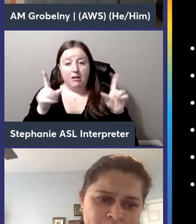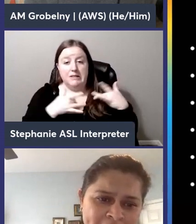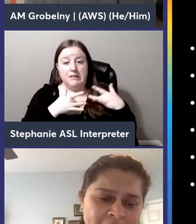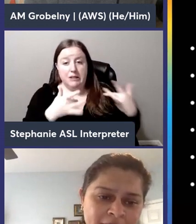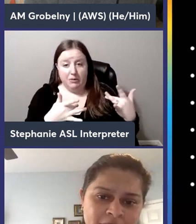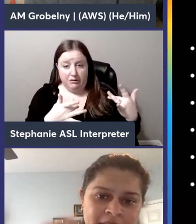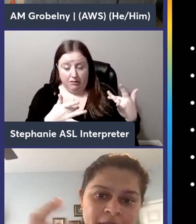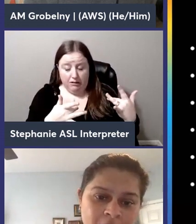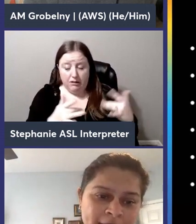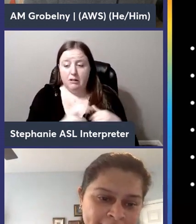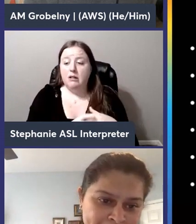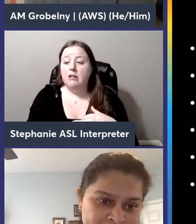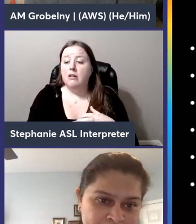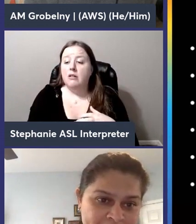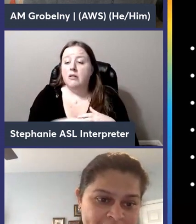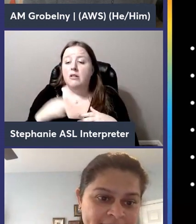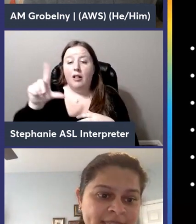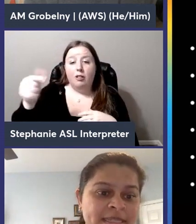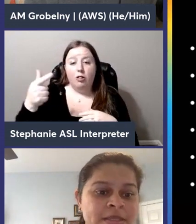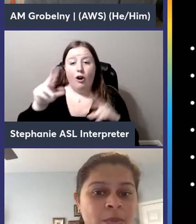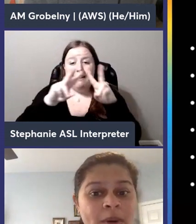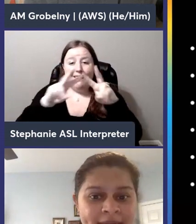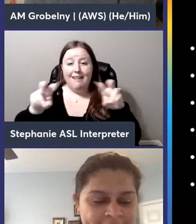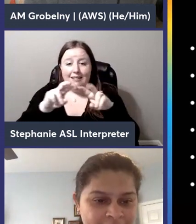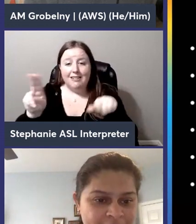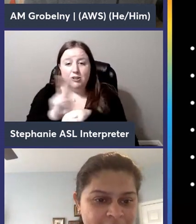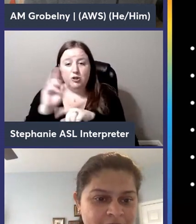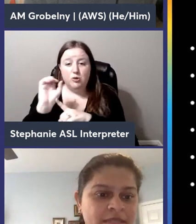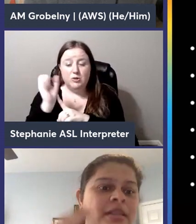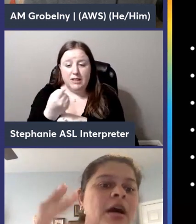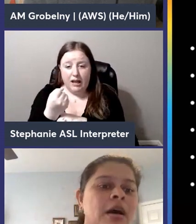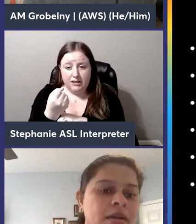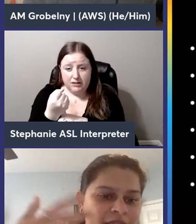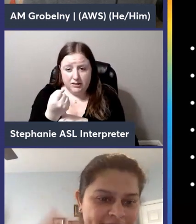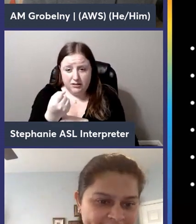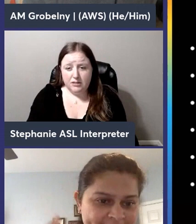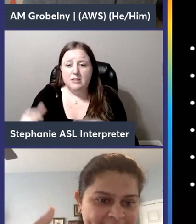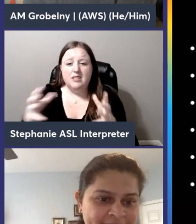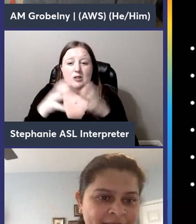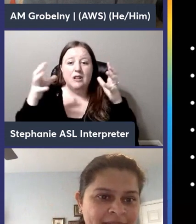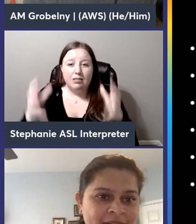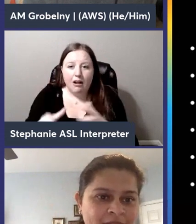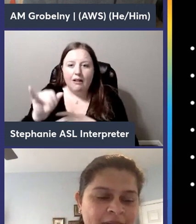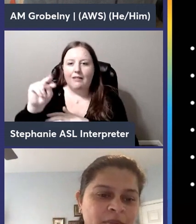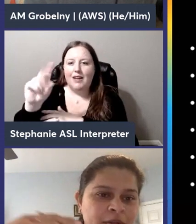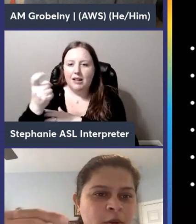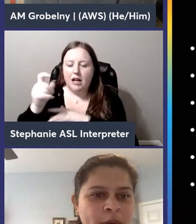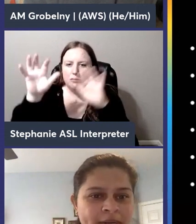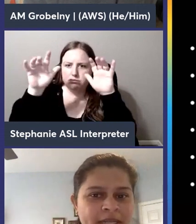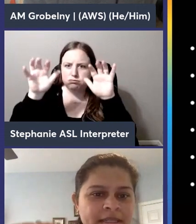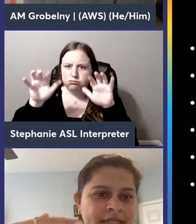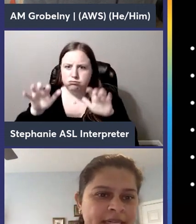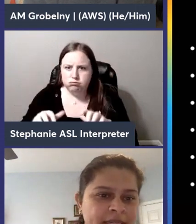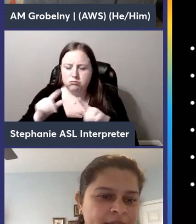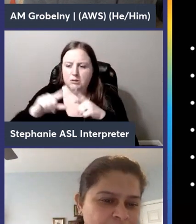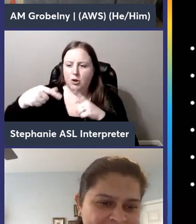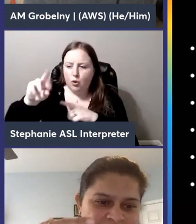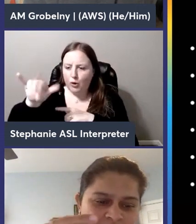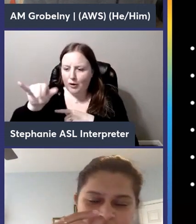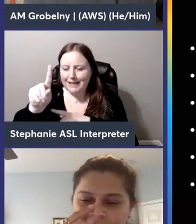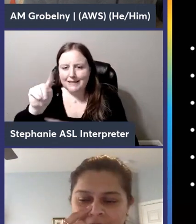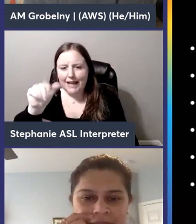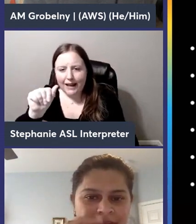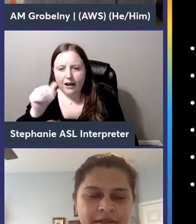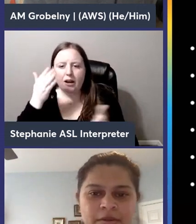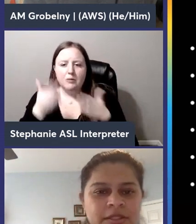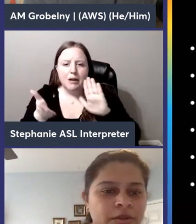You would have in log analytics use cases, it's write heavy. So there's a lot of indexing. Right, but you're querying the data, you might be